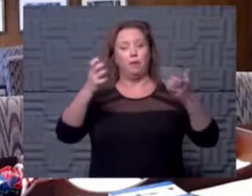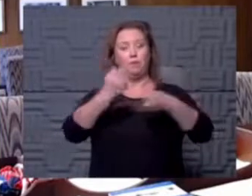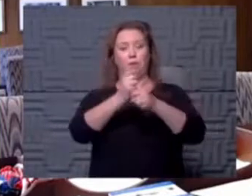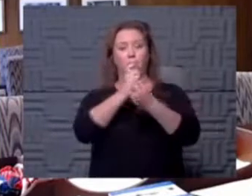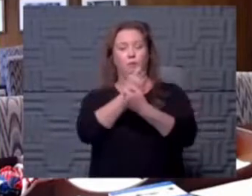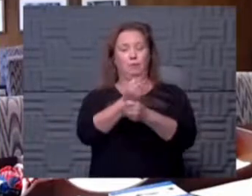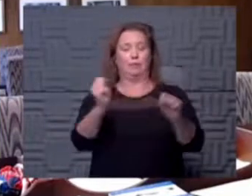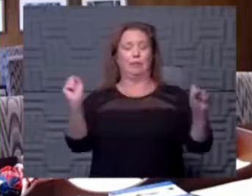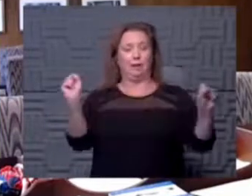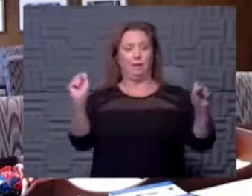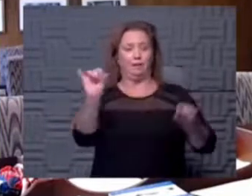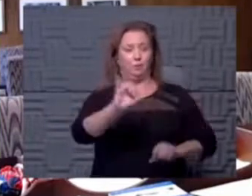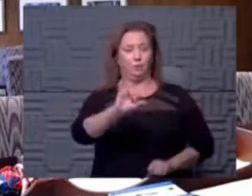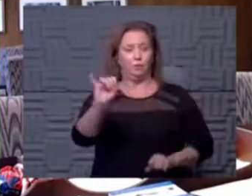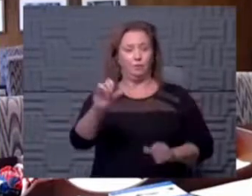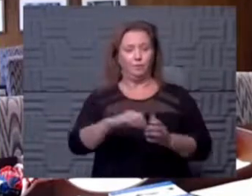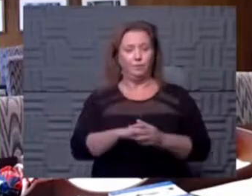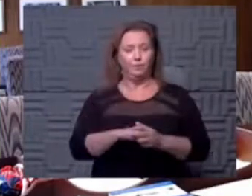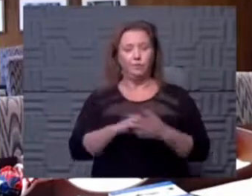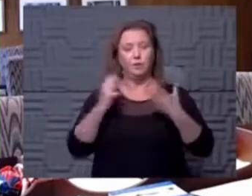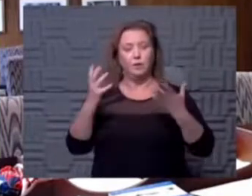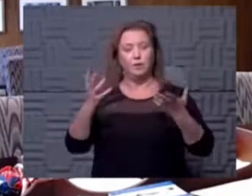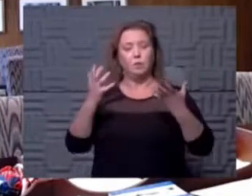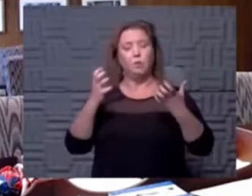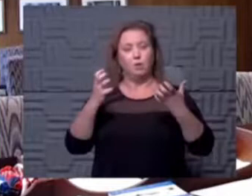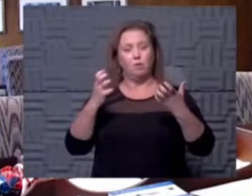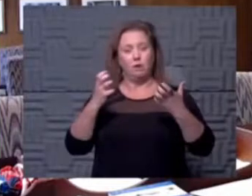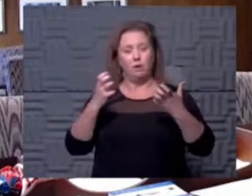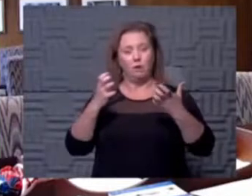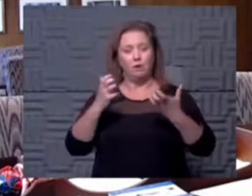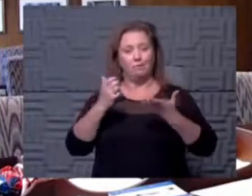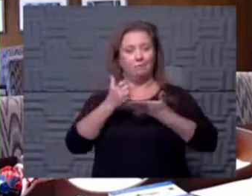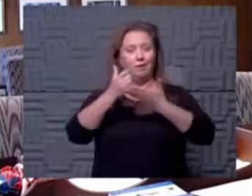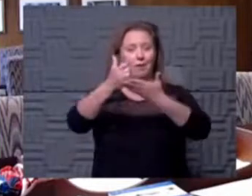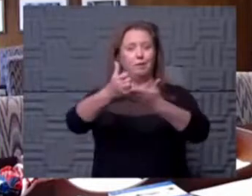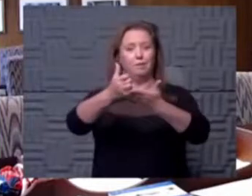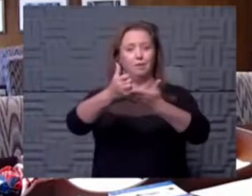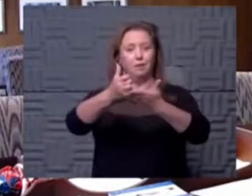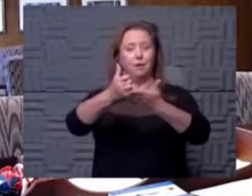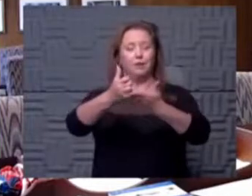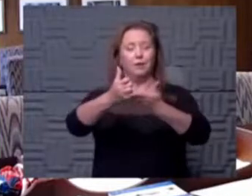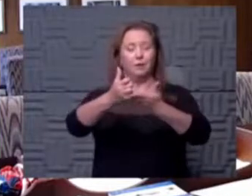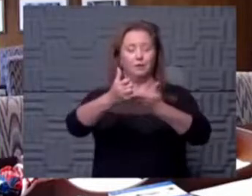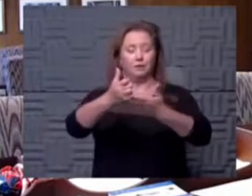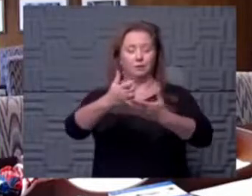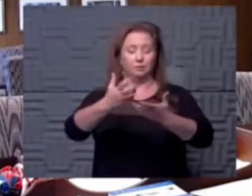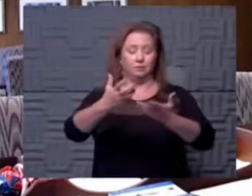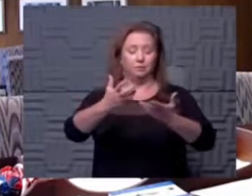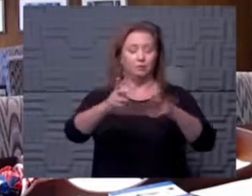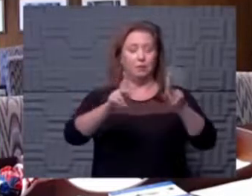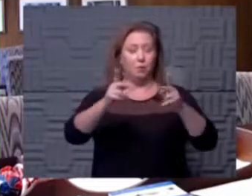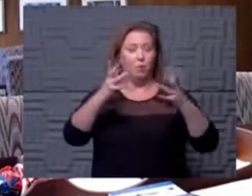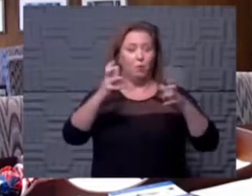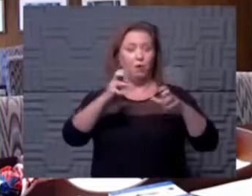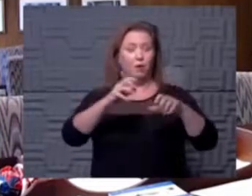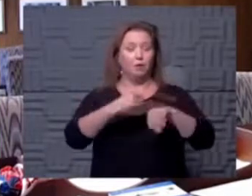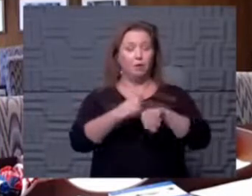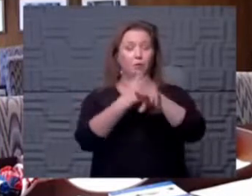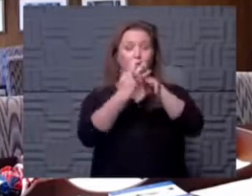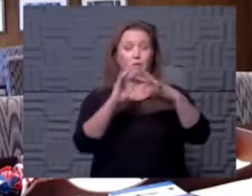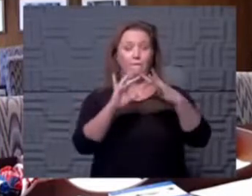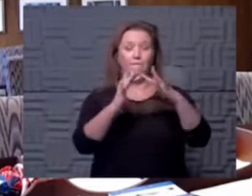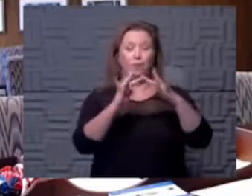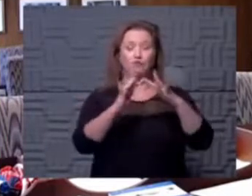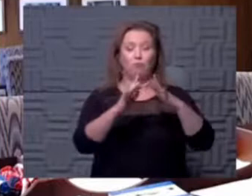safely. We want to accommodate through distance learning those for a variety